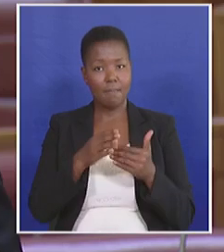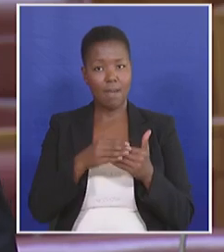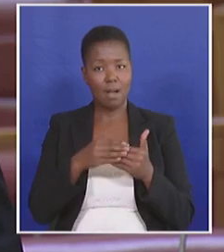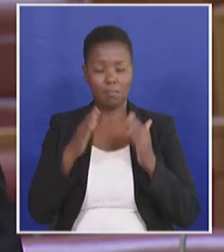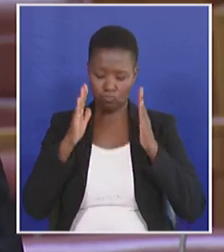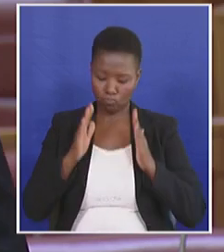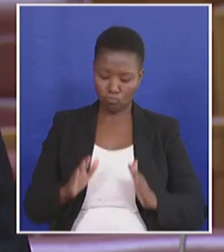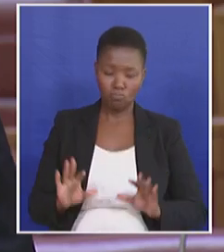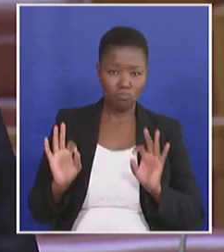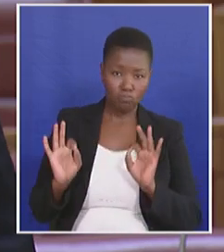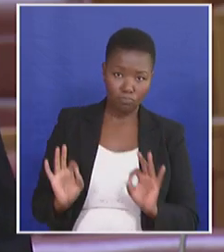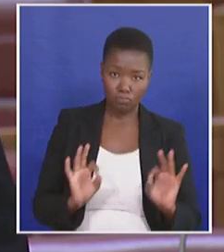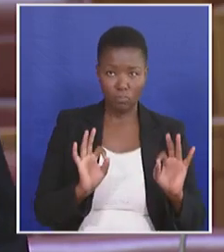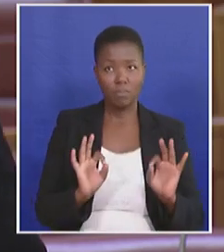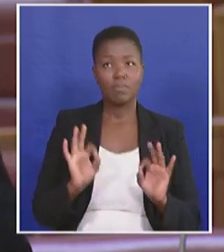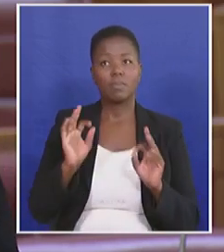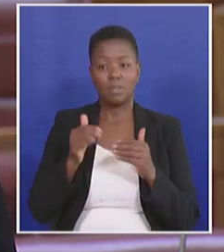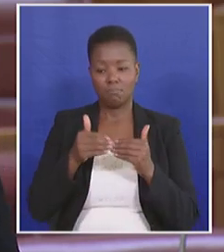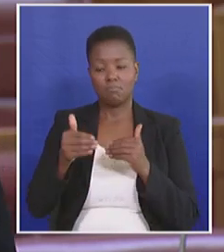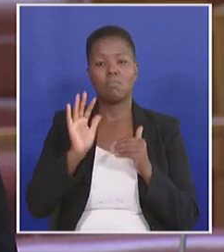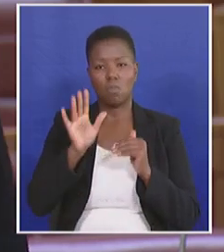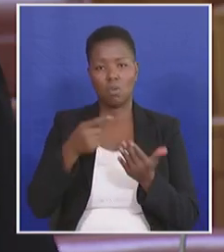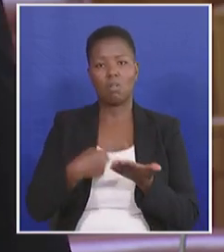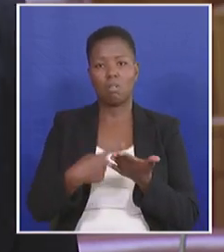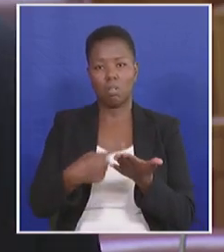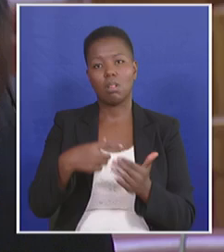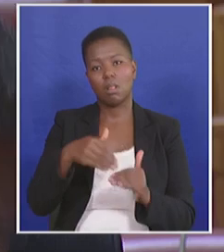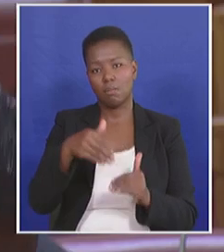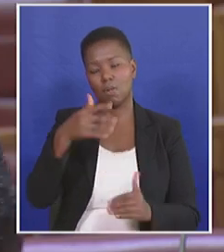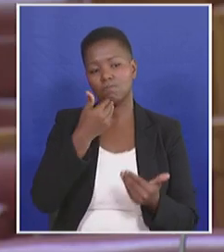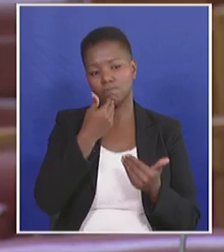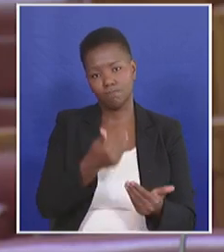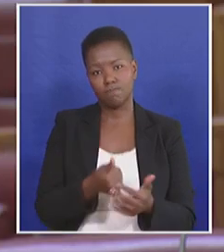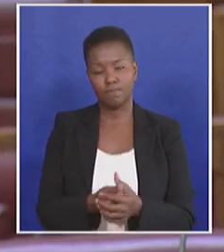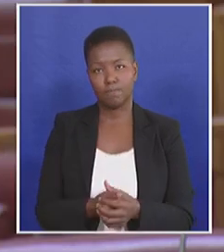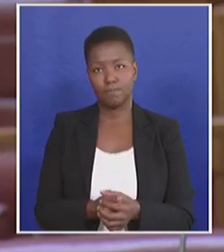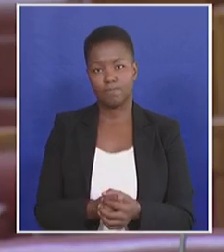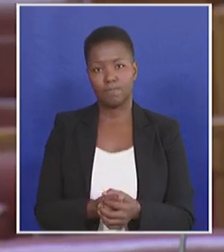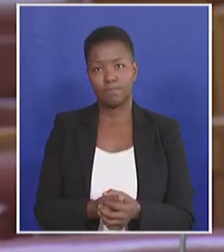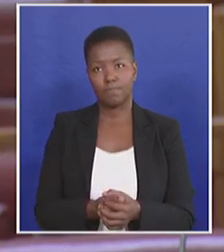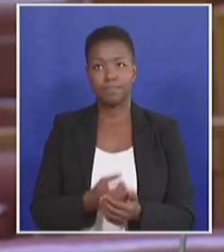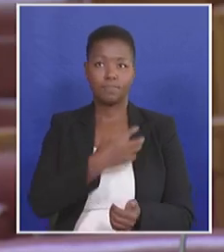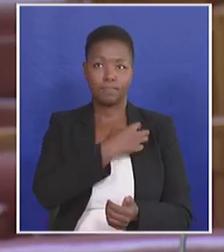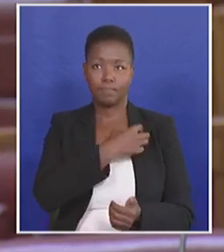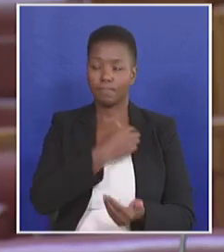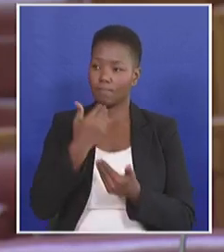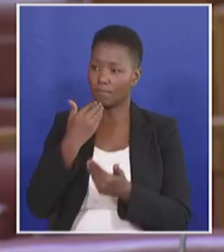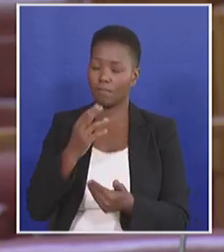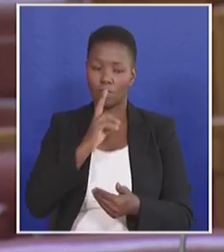this matter will also be firmly taken forward. Thank you very much. Thank you, Minister. The Honorable